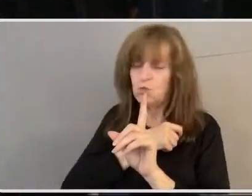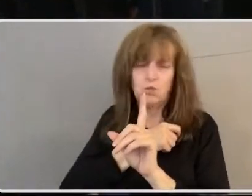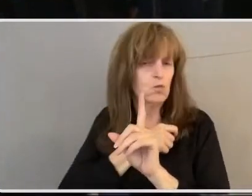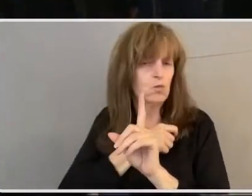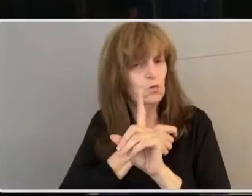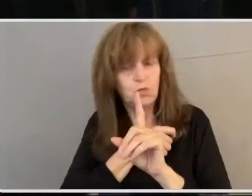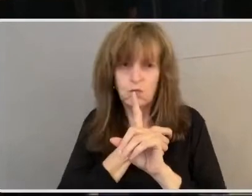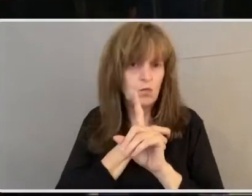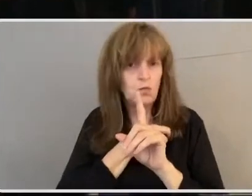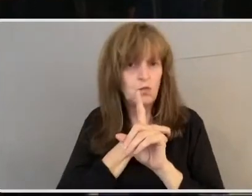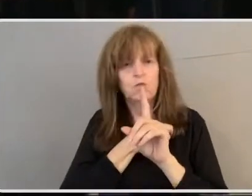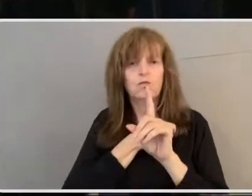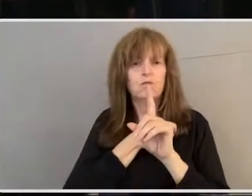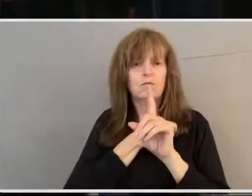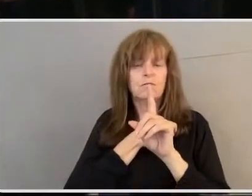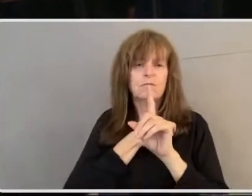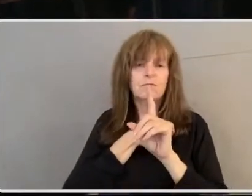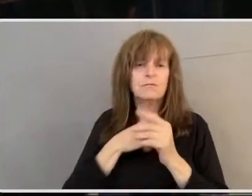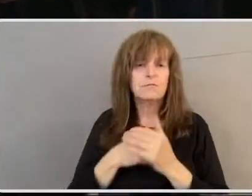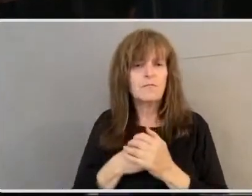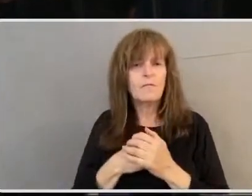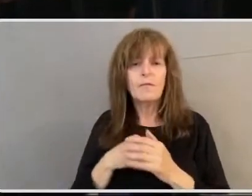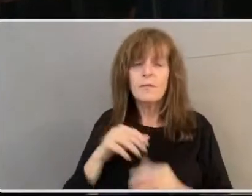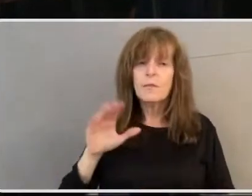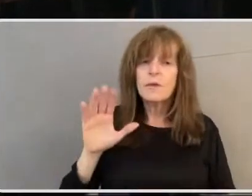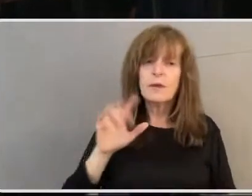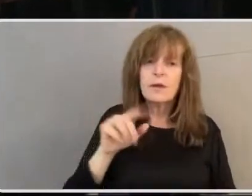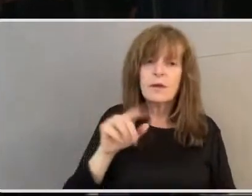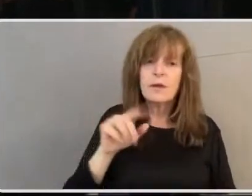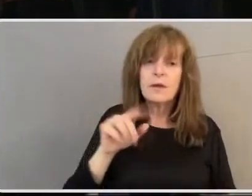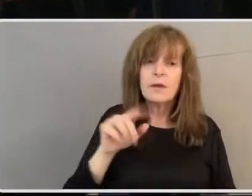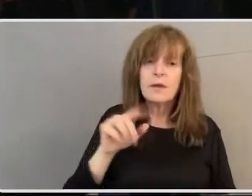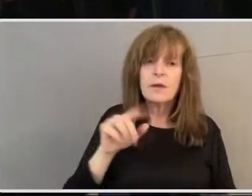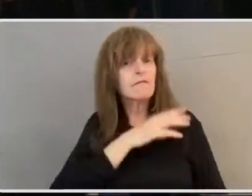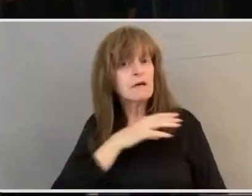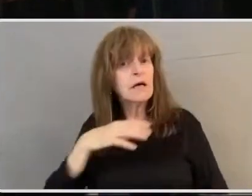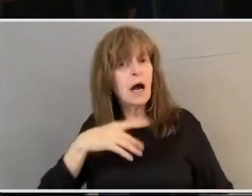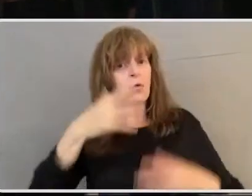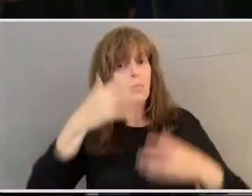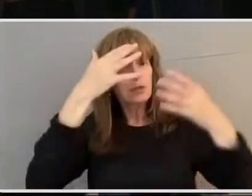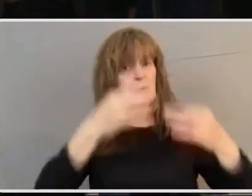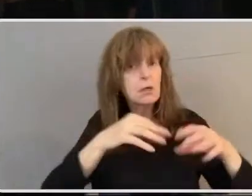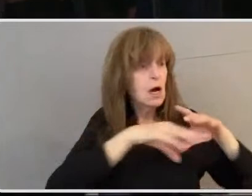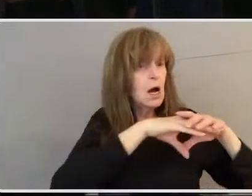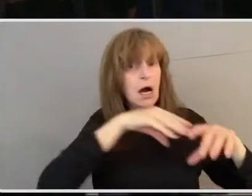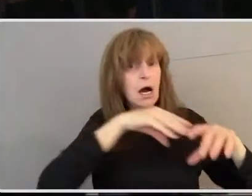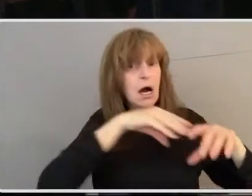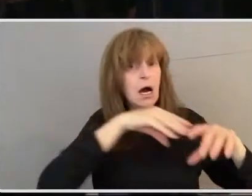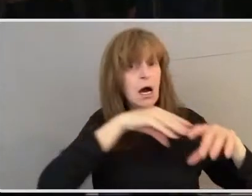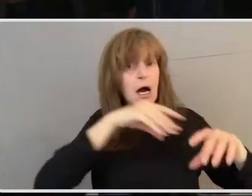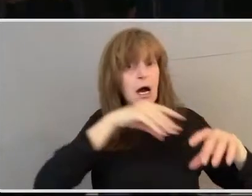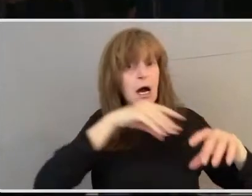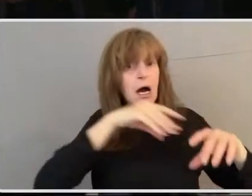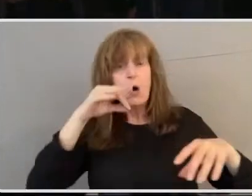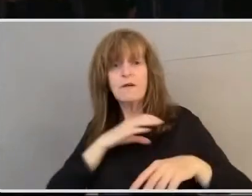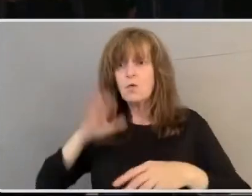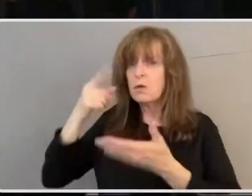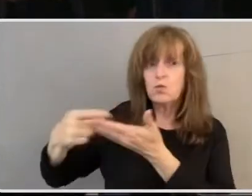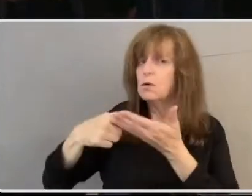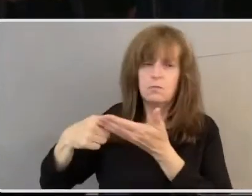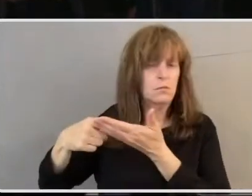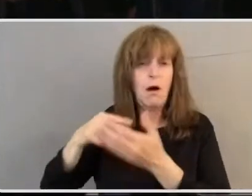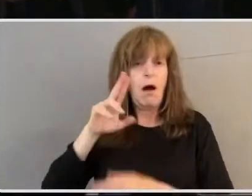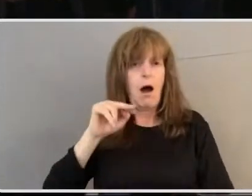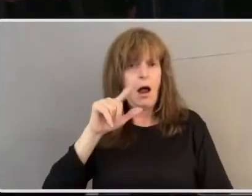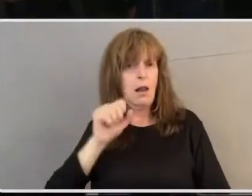of the Executive Council outside the Council without the consent of the Executive Council, provided that